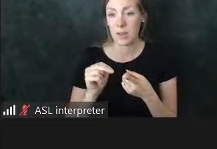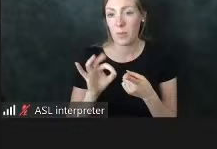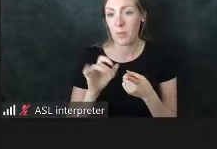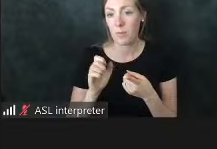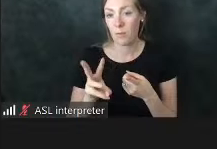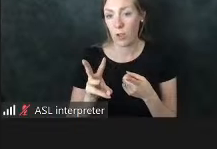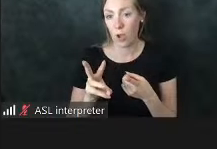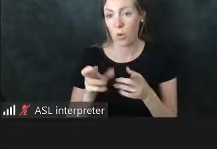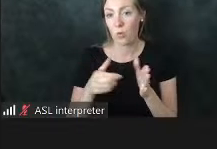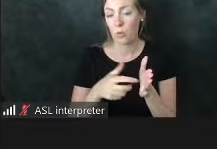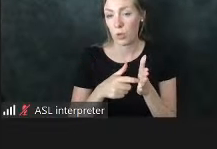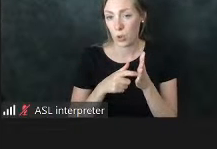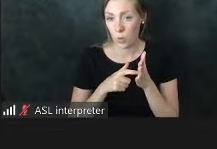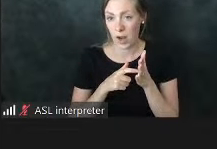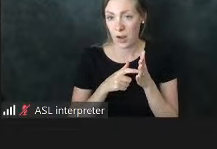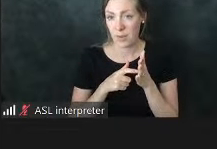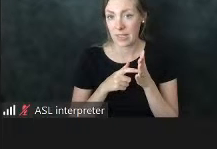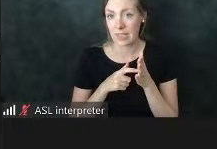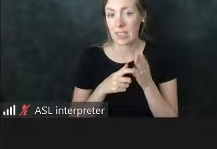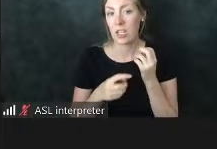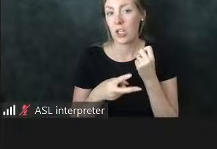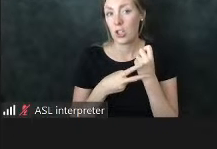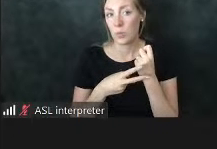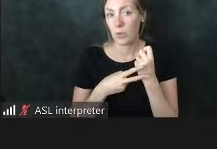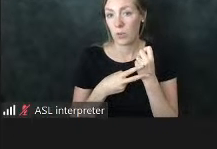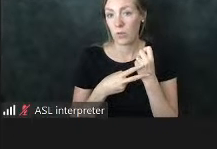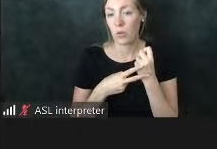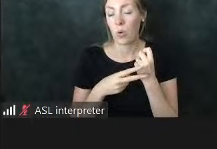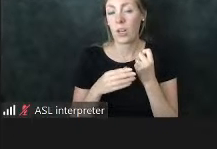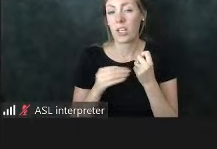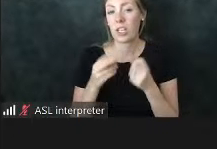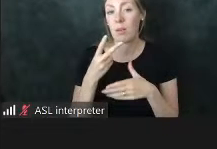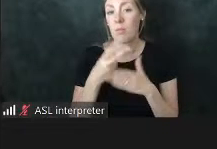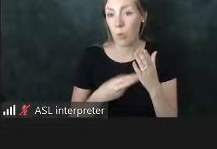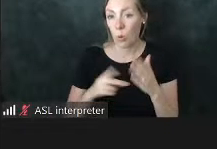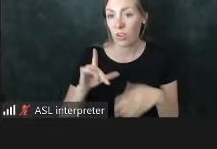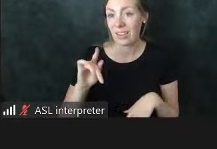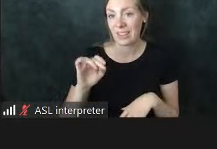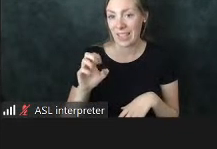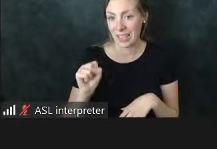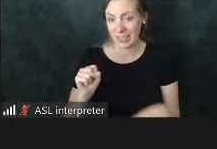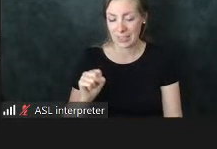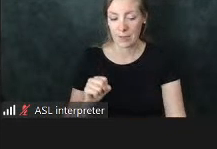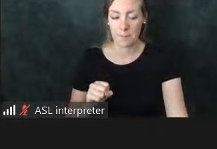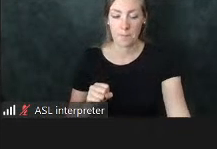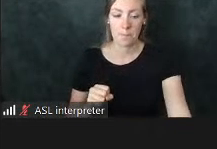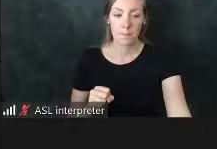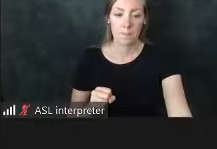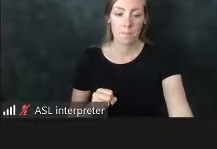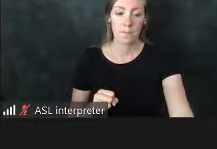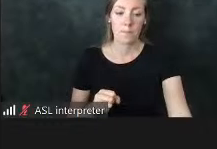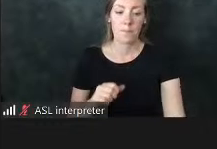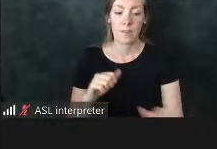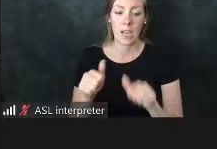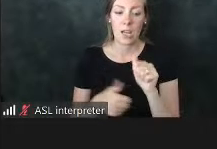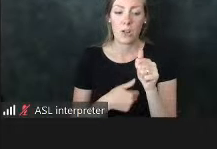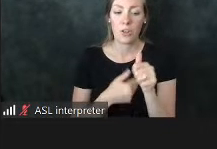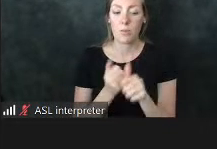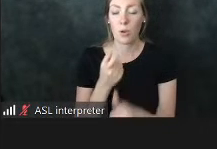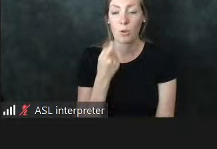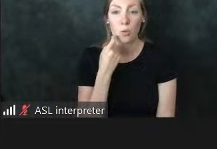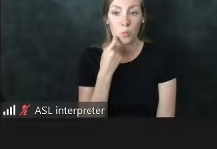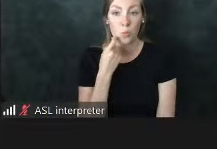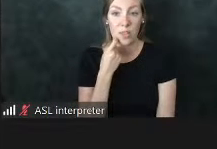River in order to preserve storage in both Lake para Mendocino preservar and Lake esa agua, el lago Mendocino del lago A Sonoma. recent order issued by the State Board in